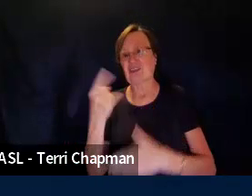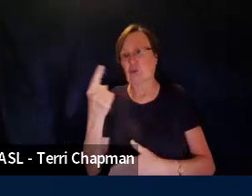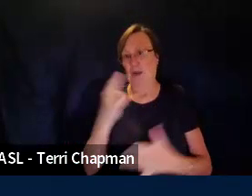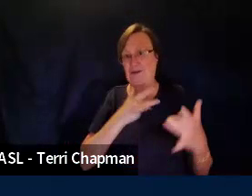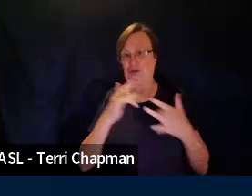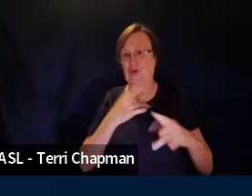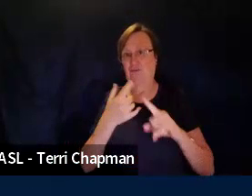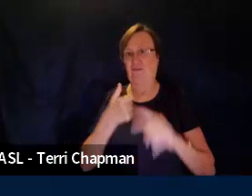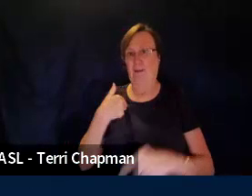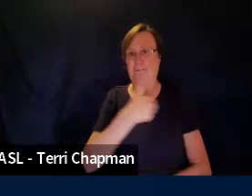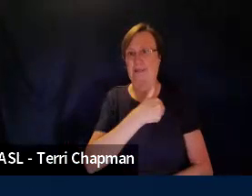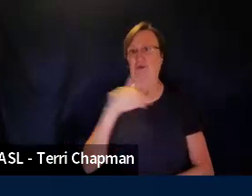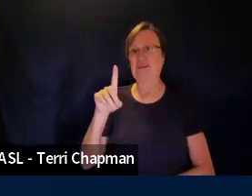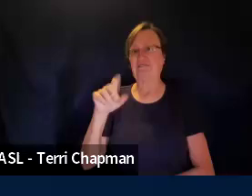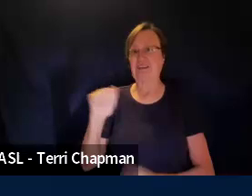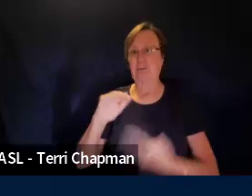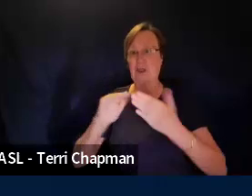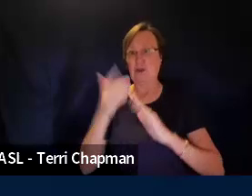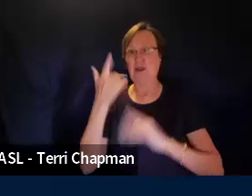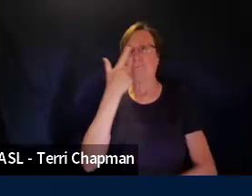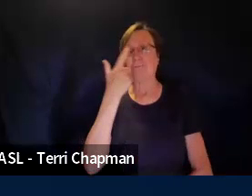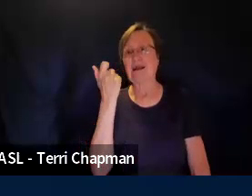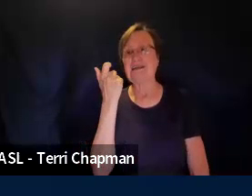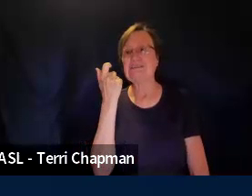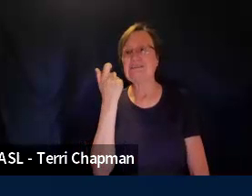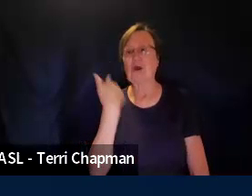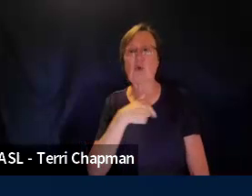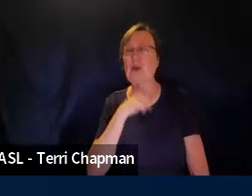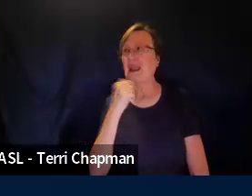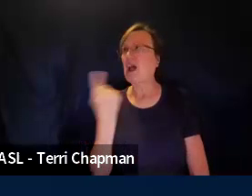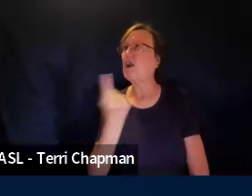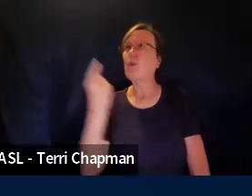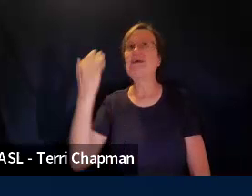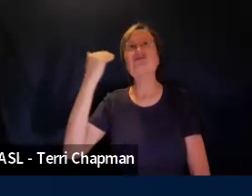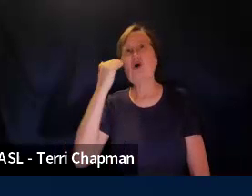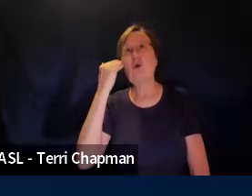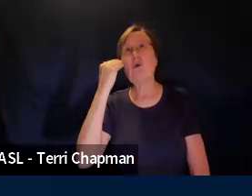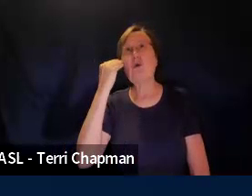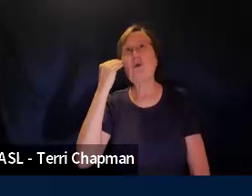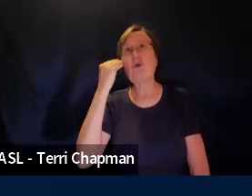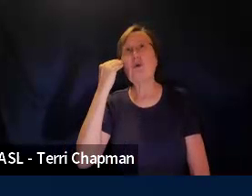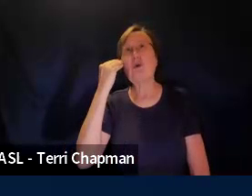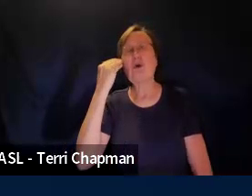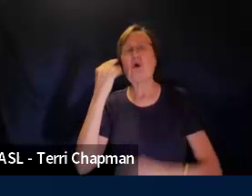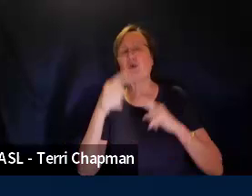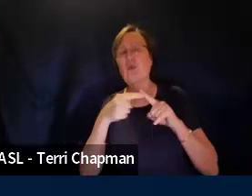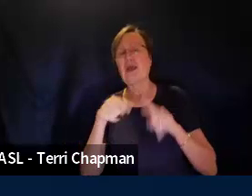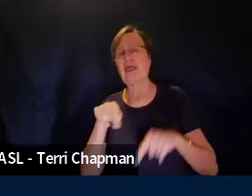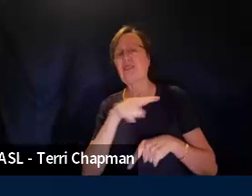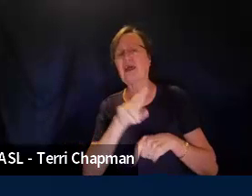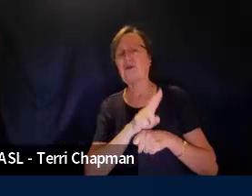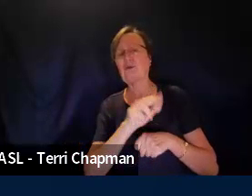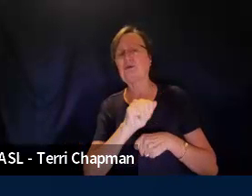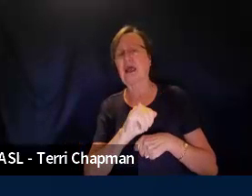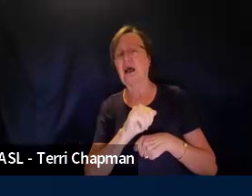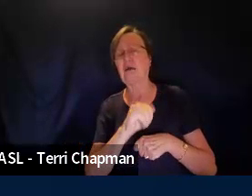from members of the disability community, because we don't always know when AI is being used, and we don't know